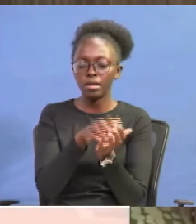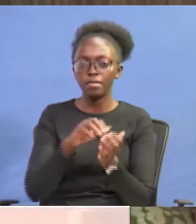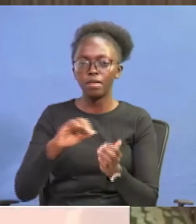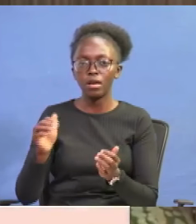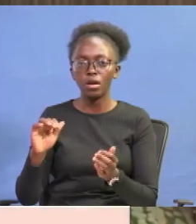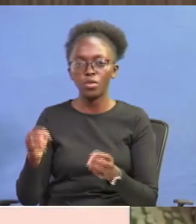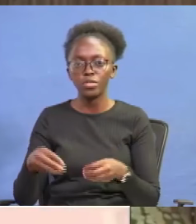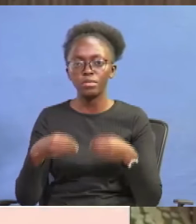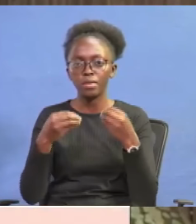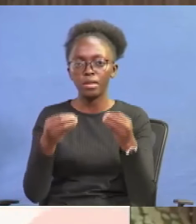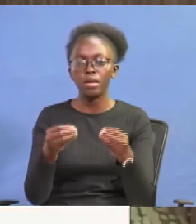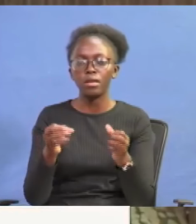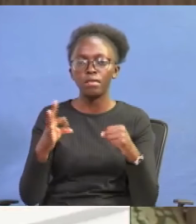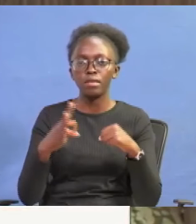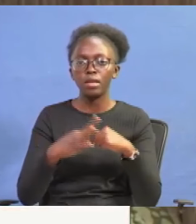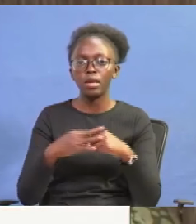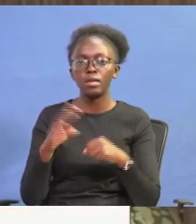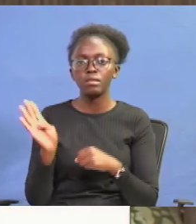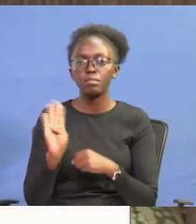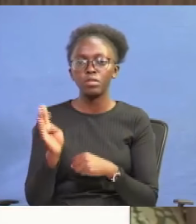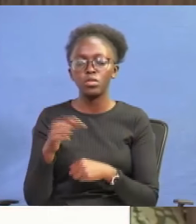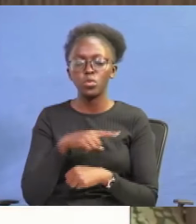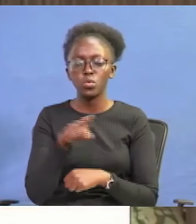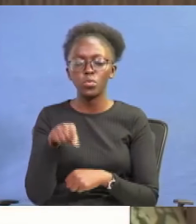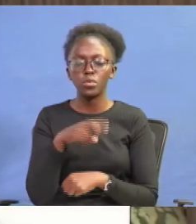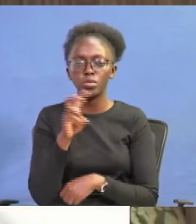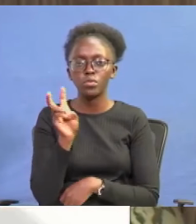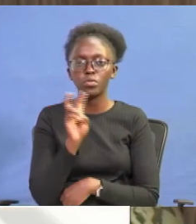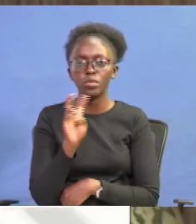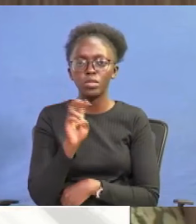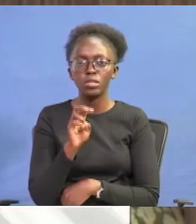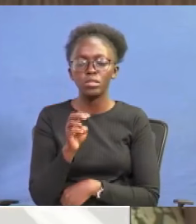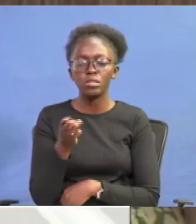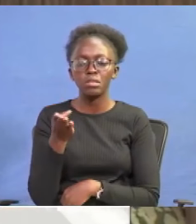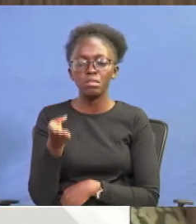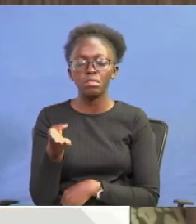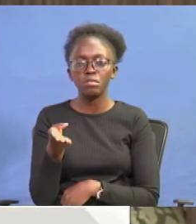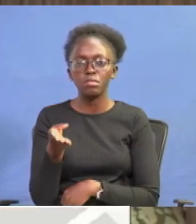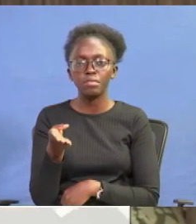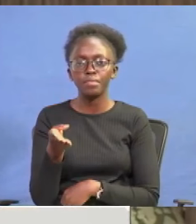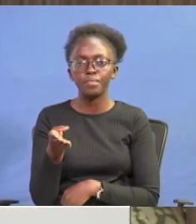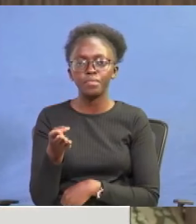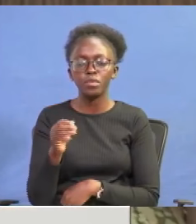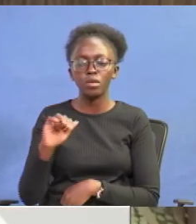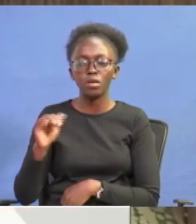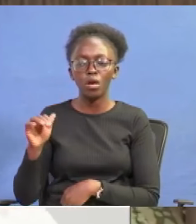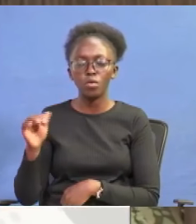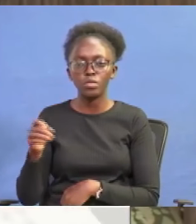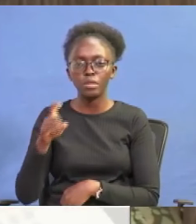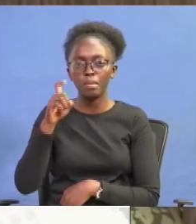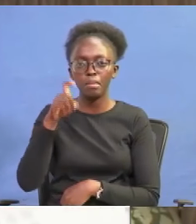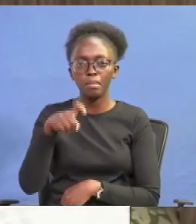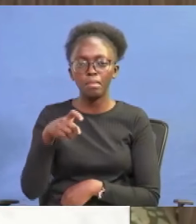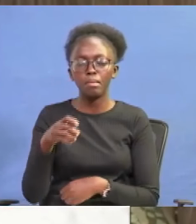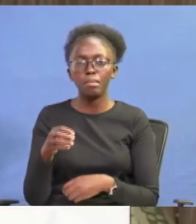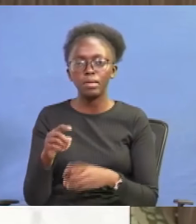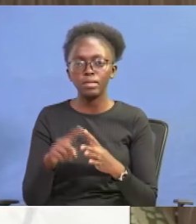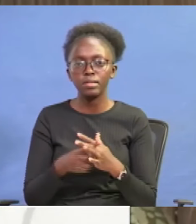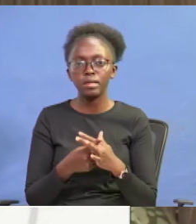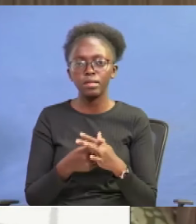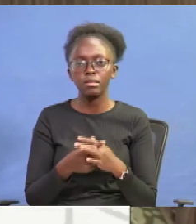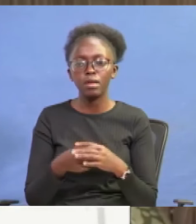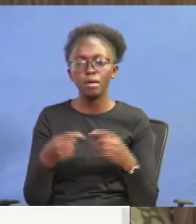billion. Sasa tunaona hii ni maneno ya ambaye ya nini county inafaa kushughulika. Manake nikitoka hapa hivi na hii